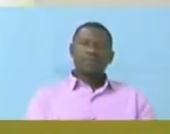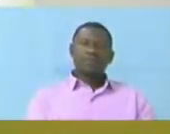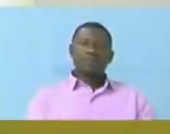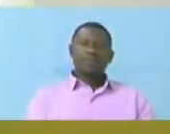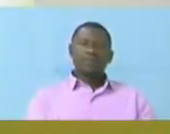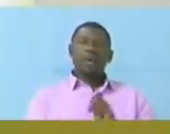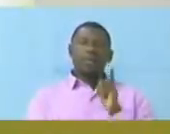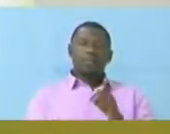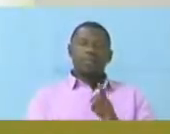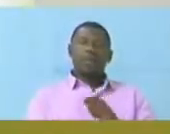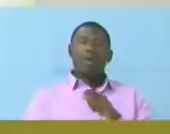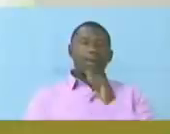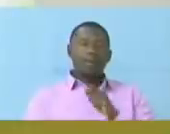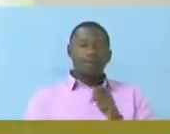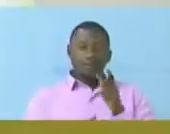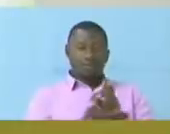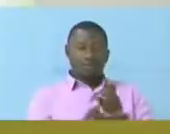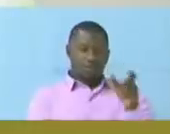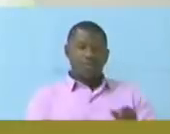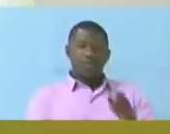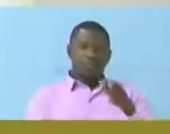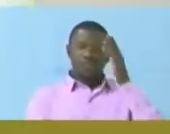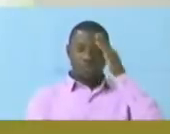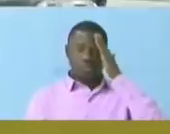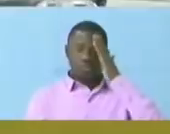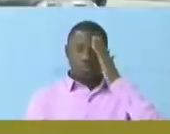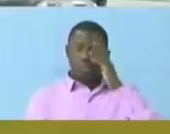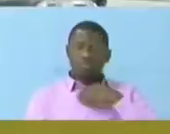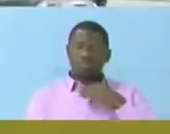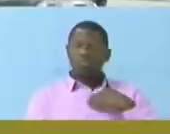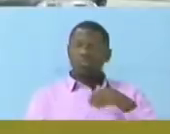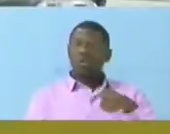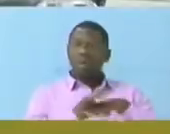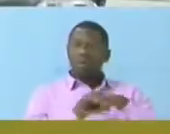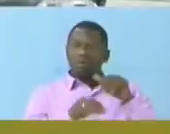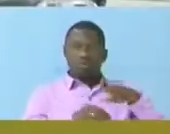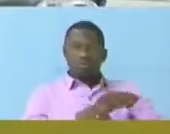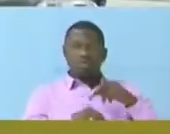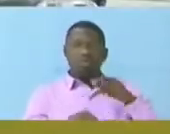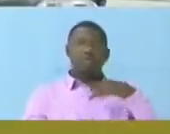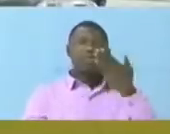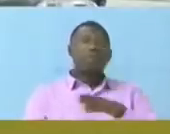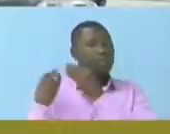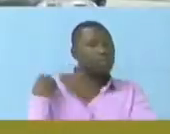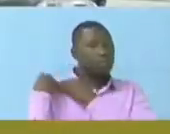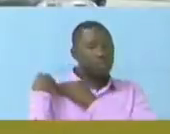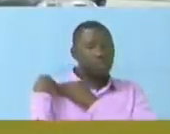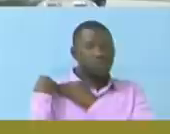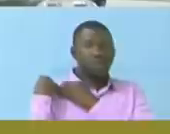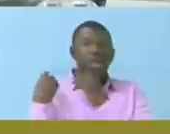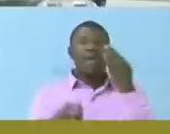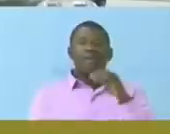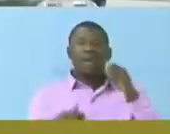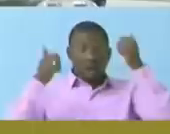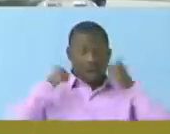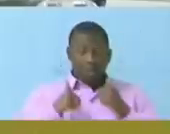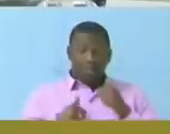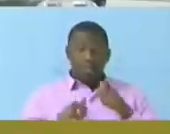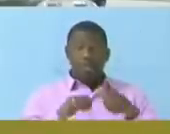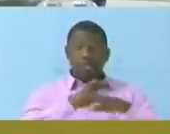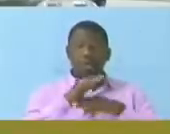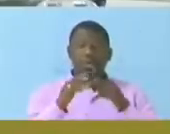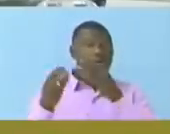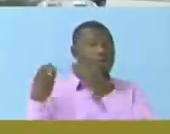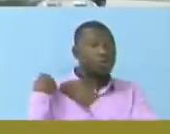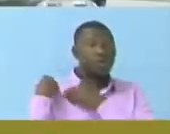But of course, Mr. Witness, you know that that would not absolve you of responsibility. If it happened under your watch as IGP,